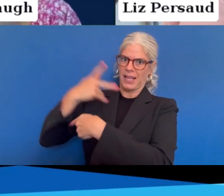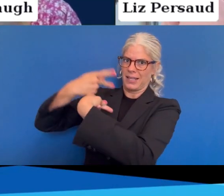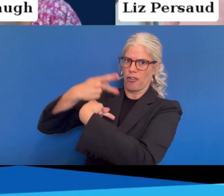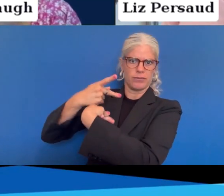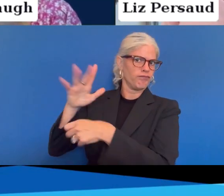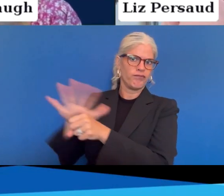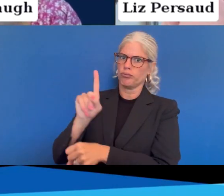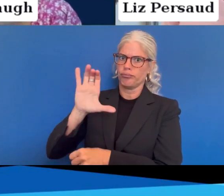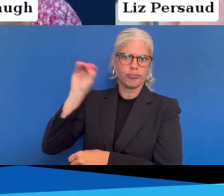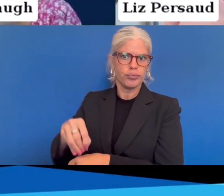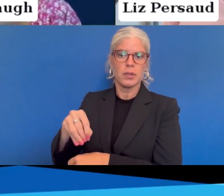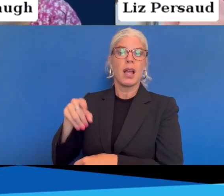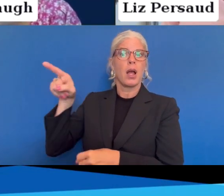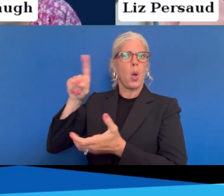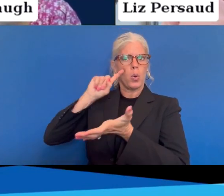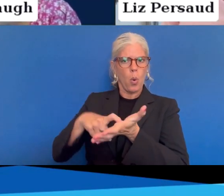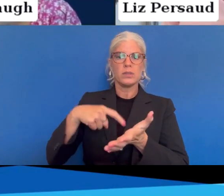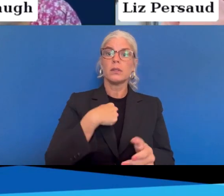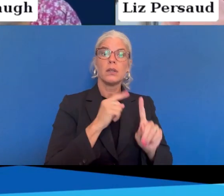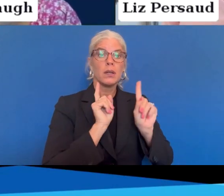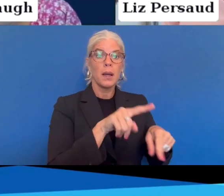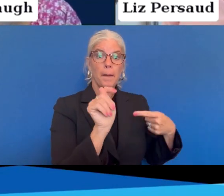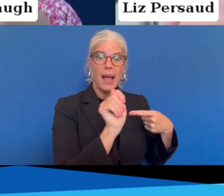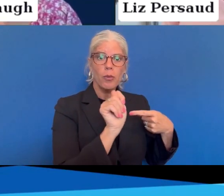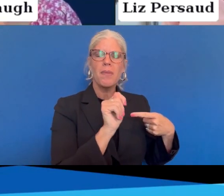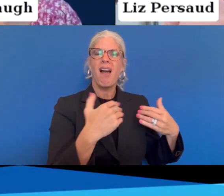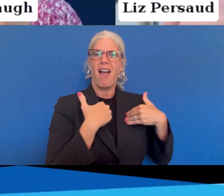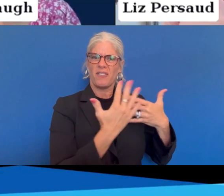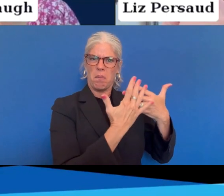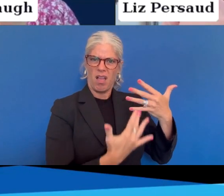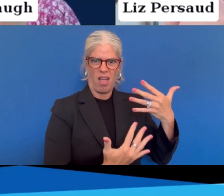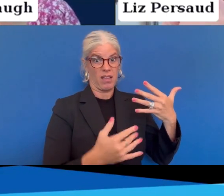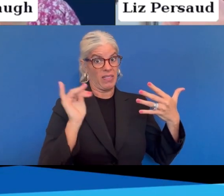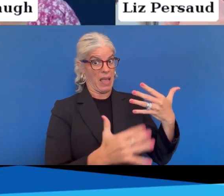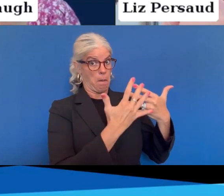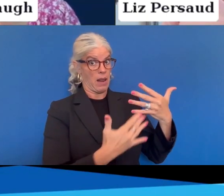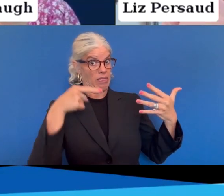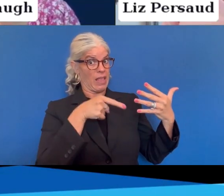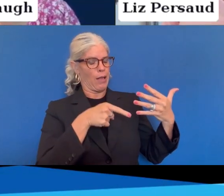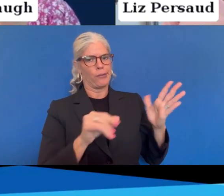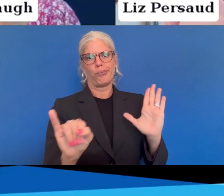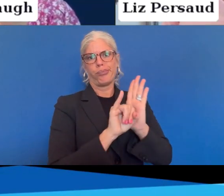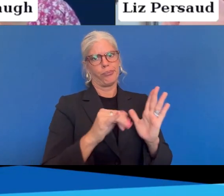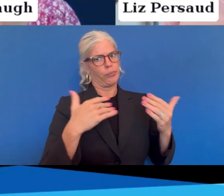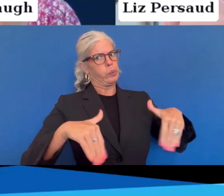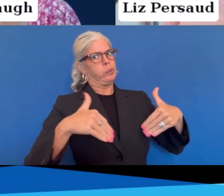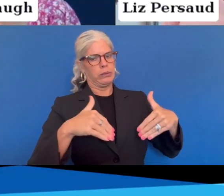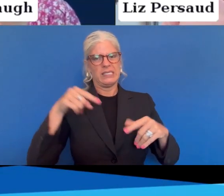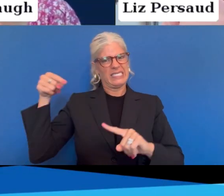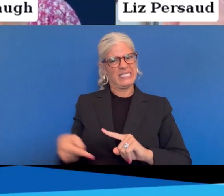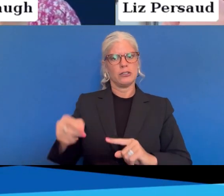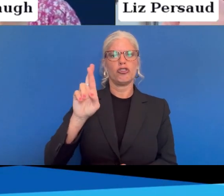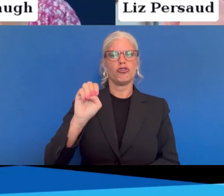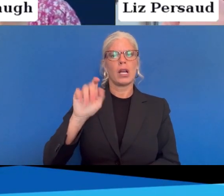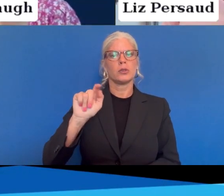that. But there was just a lot happening. And so my husband noticed, he's my full-time caregiver, that when